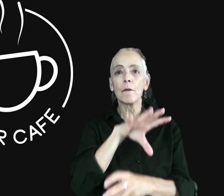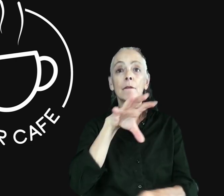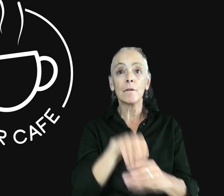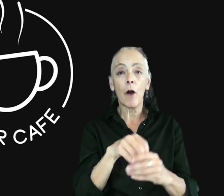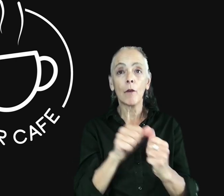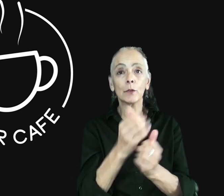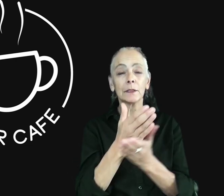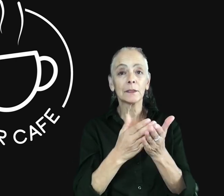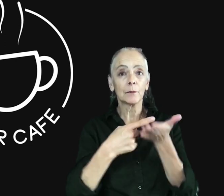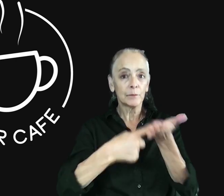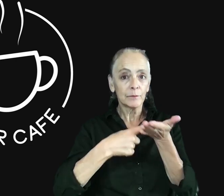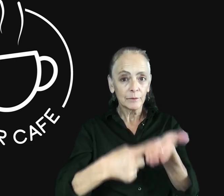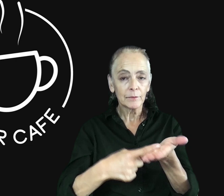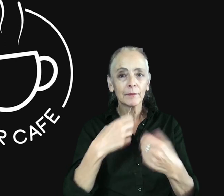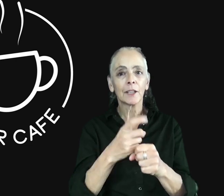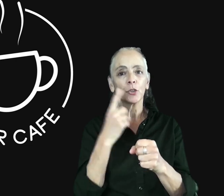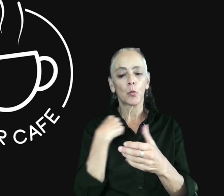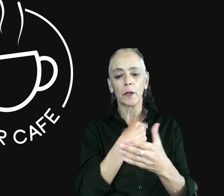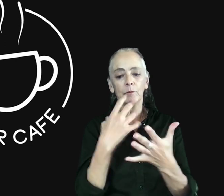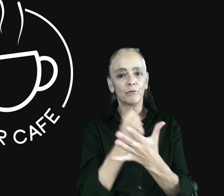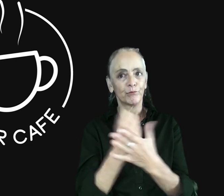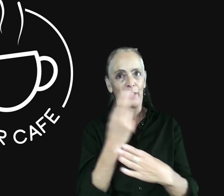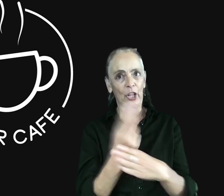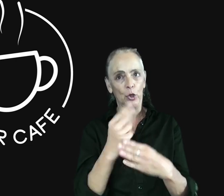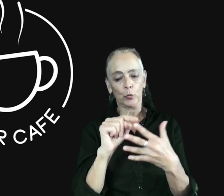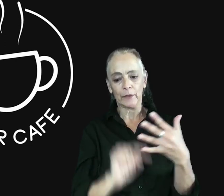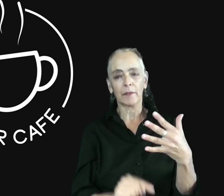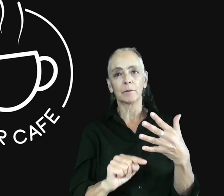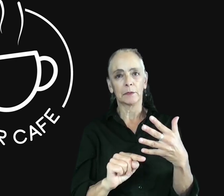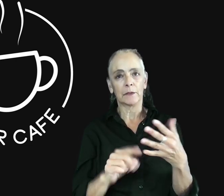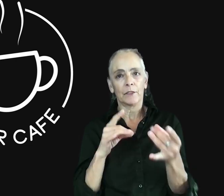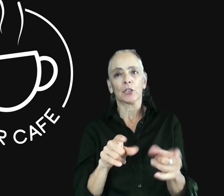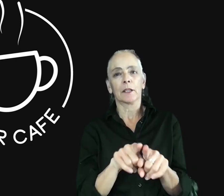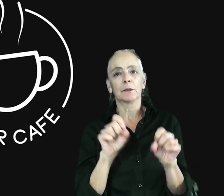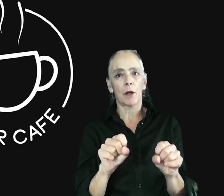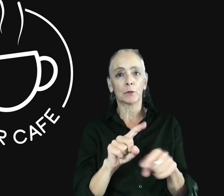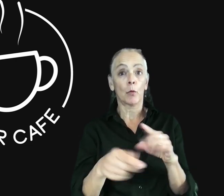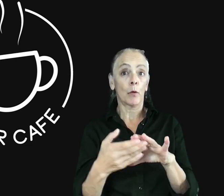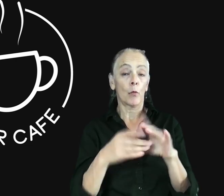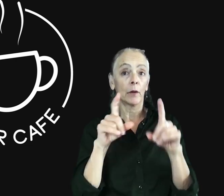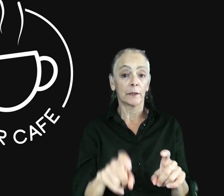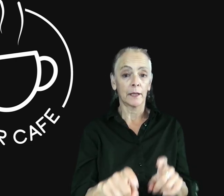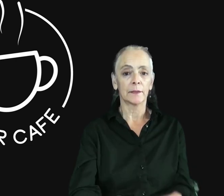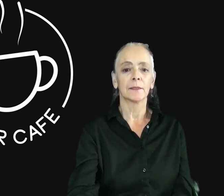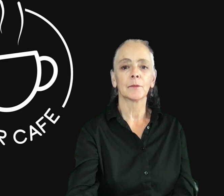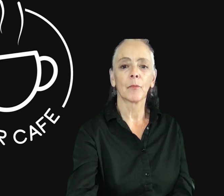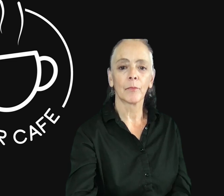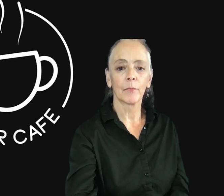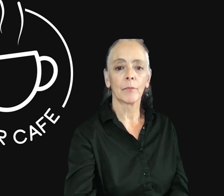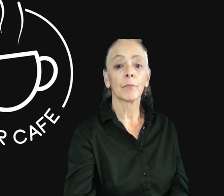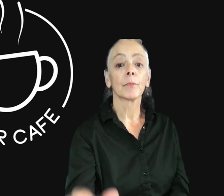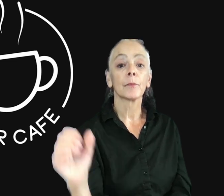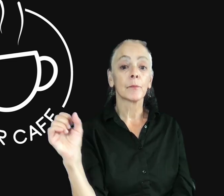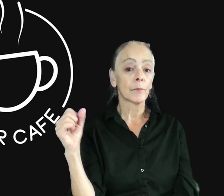these conversations and making sure that we are utilizing them as efficiently as possible when we are running a test yeah